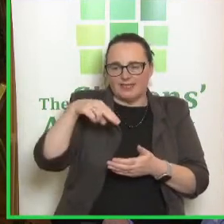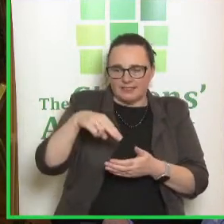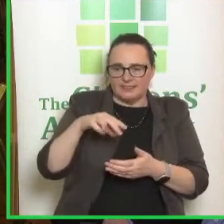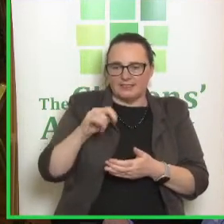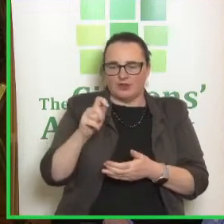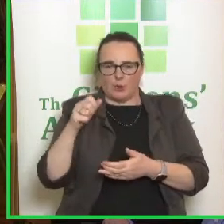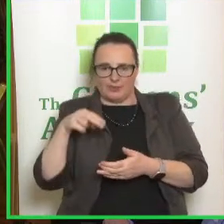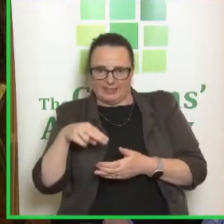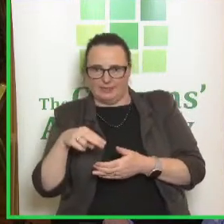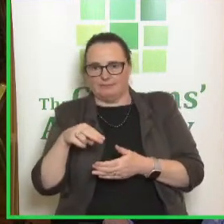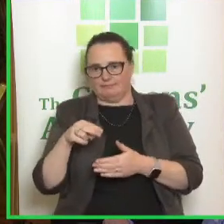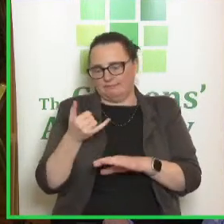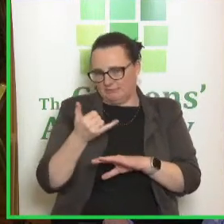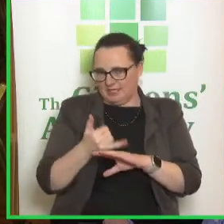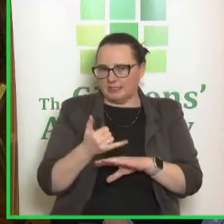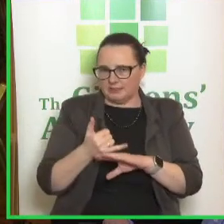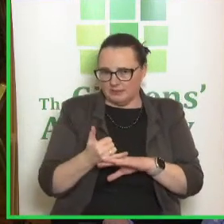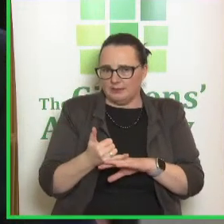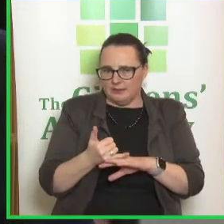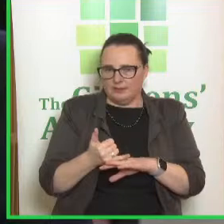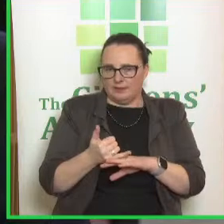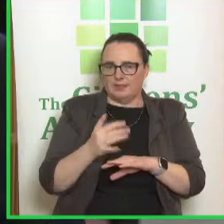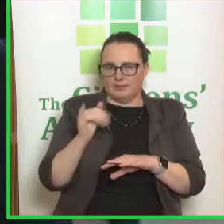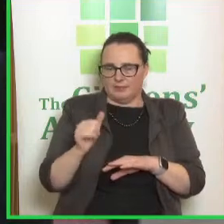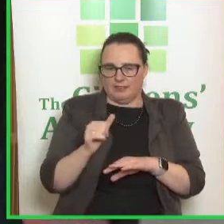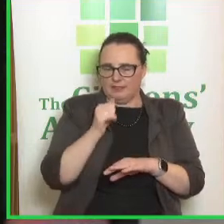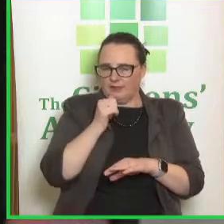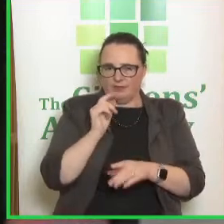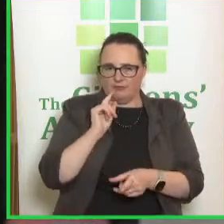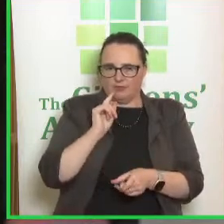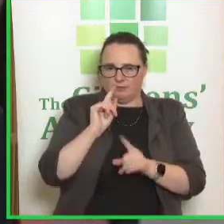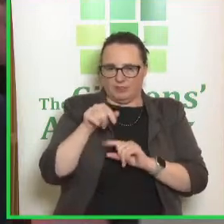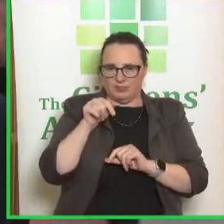yet. So that's why we haven't progressed those issues.